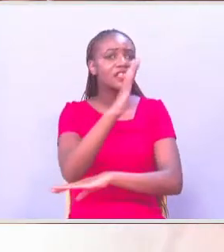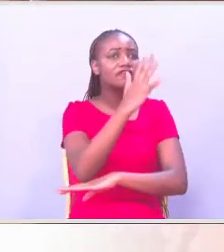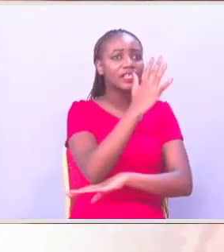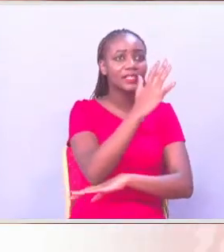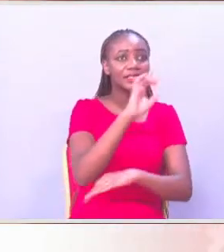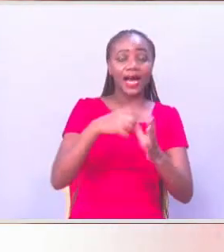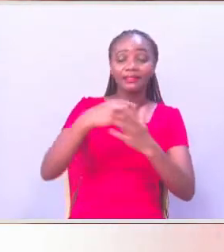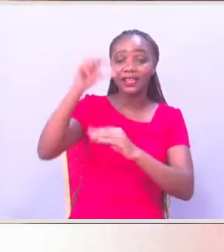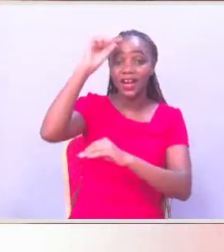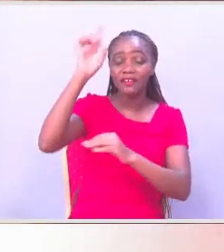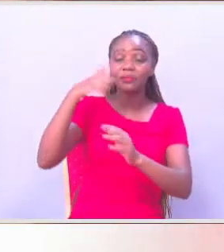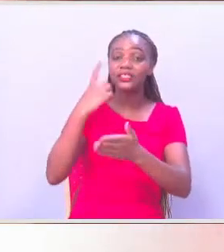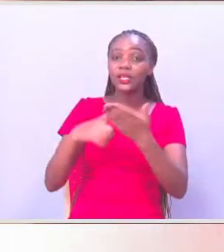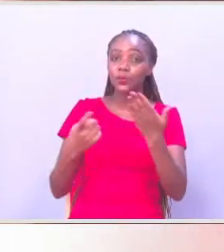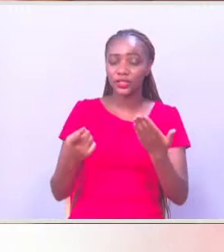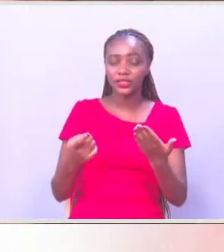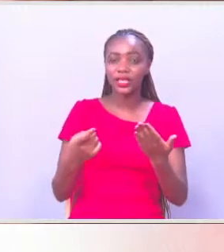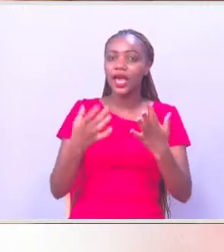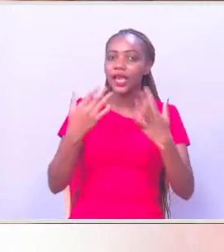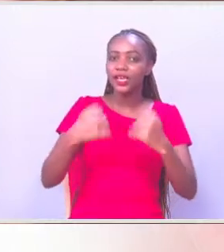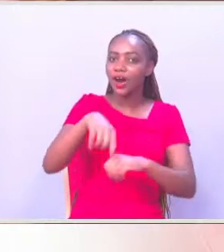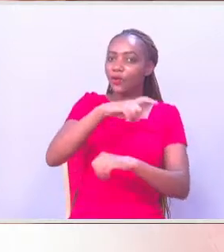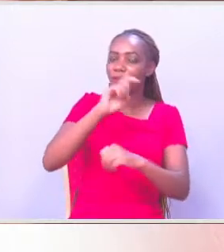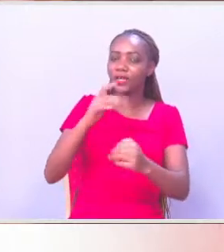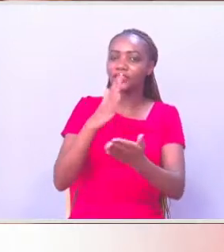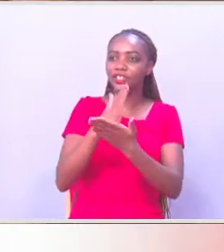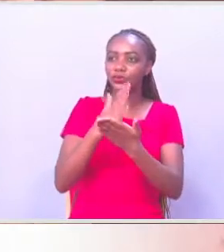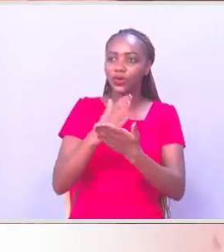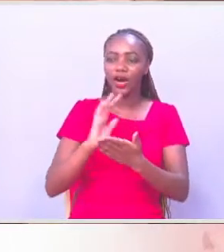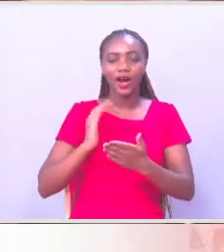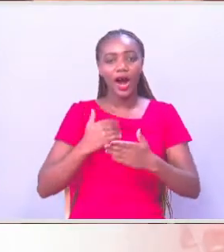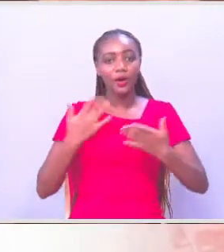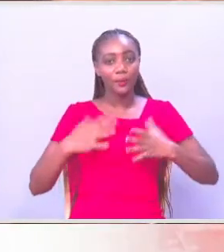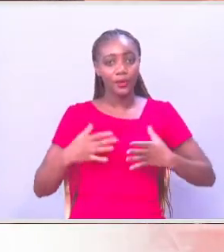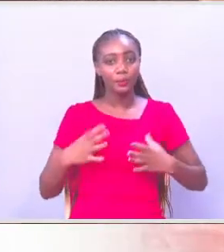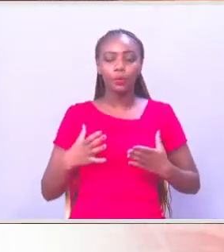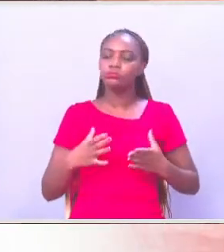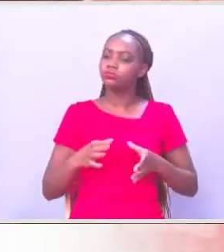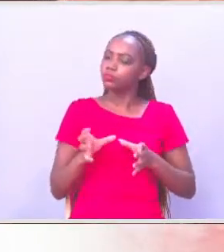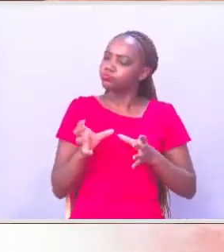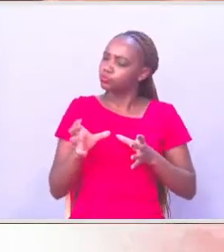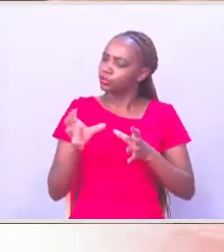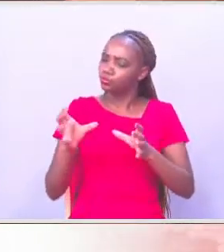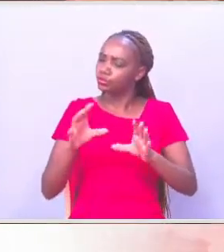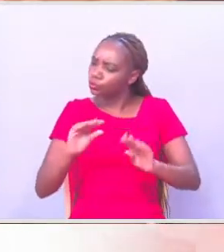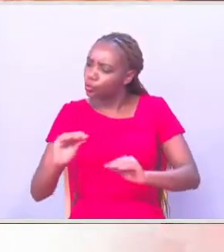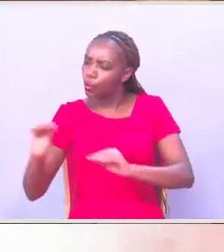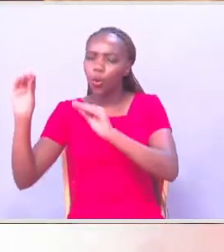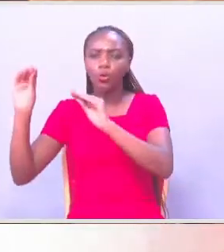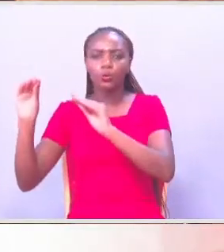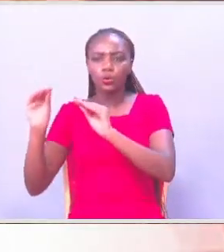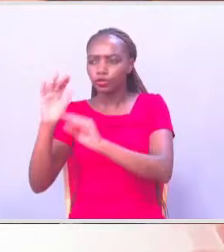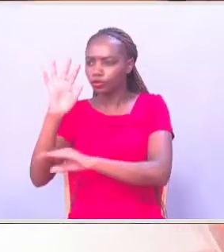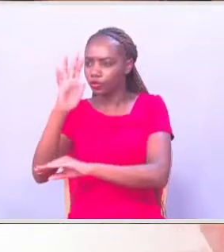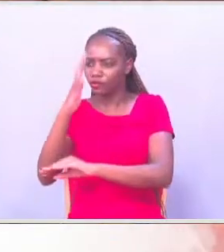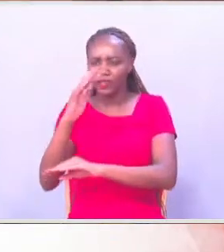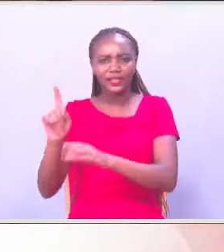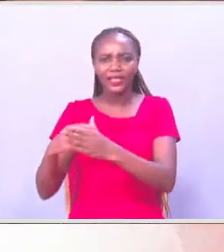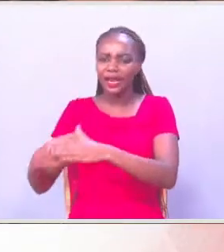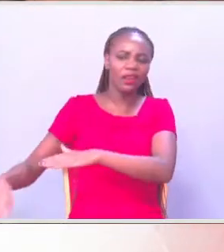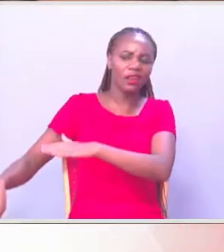the government said, now we have to push some of these people, we go to the forest and chase these